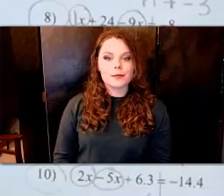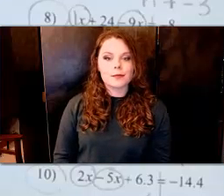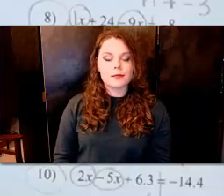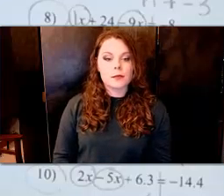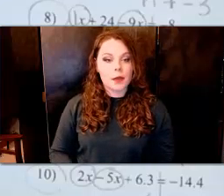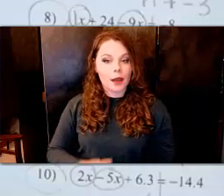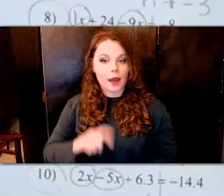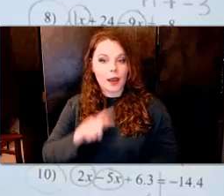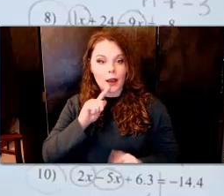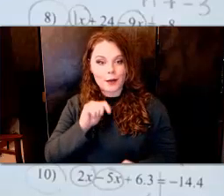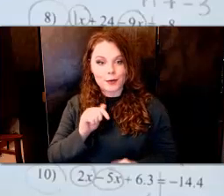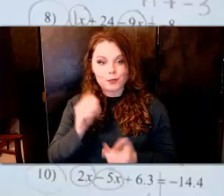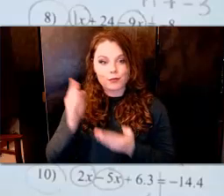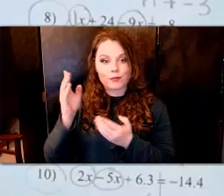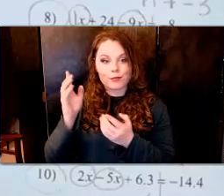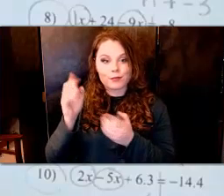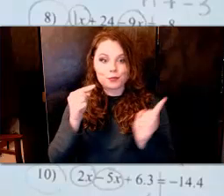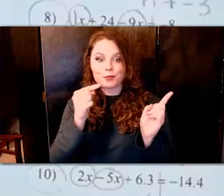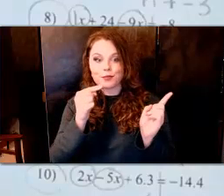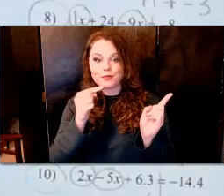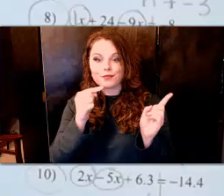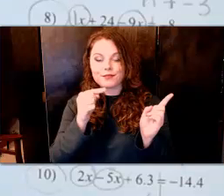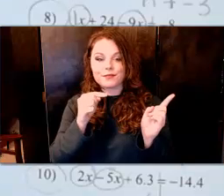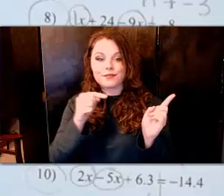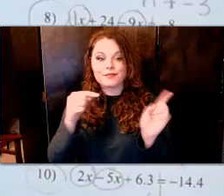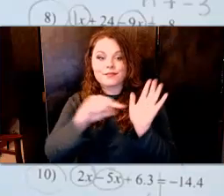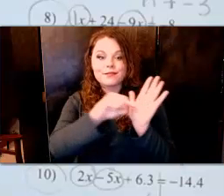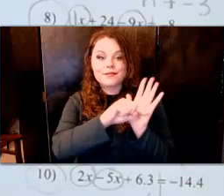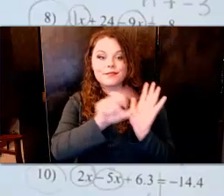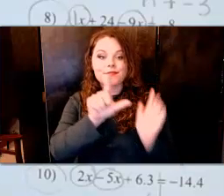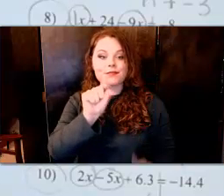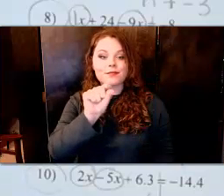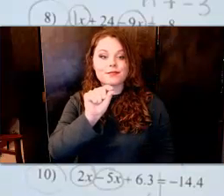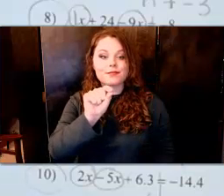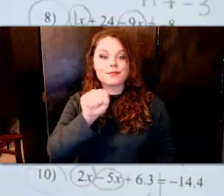which leaves us with an answer of negative 20.7.